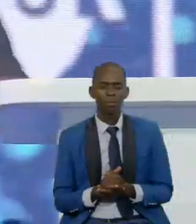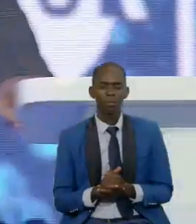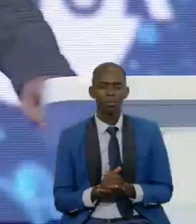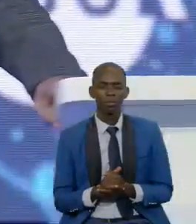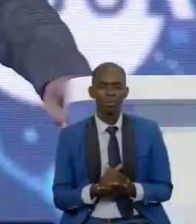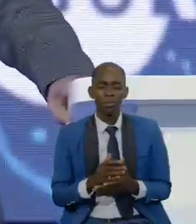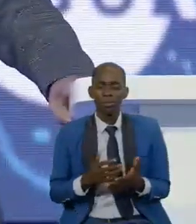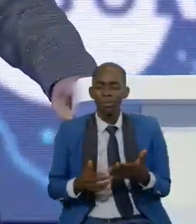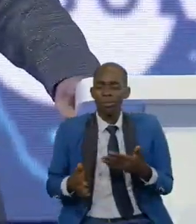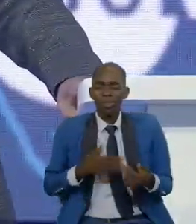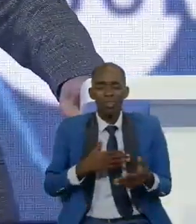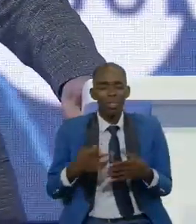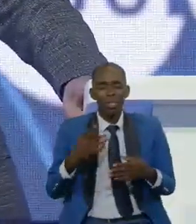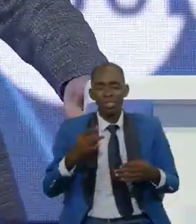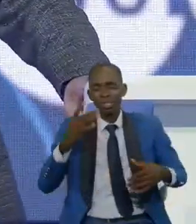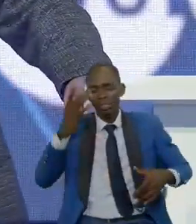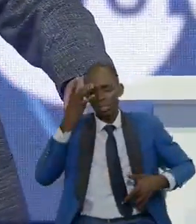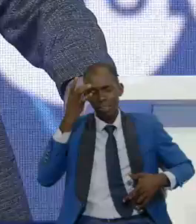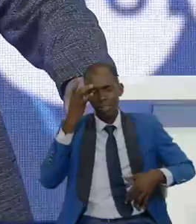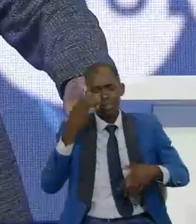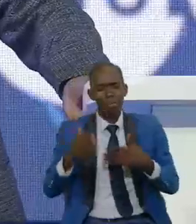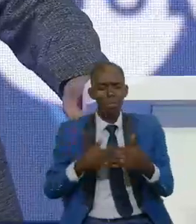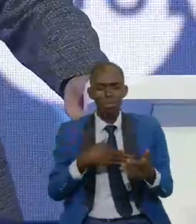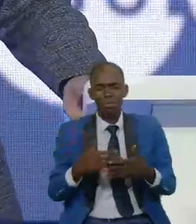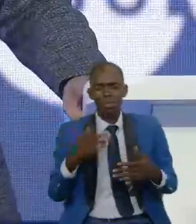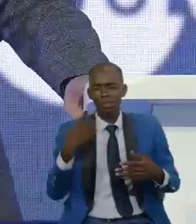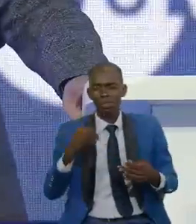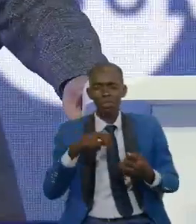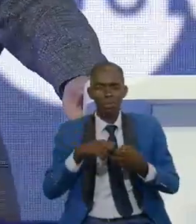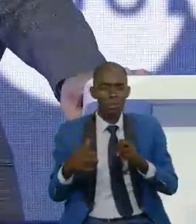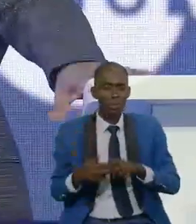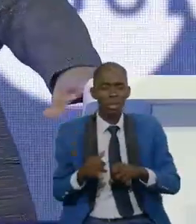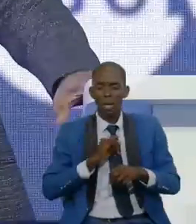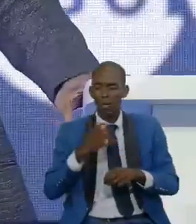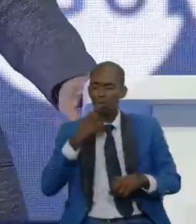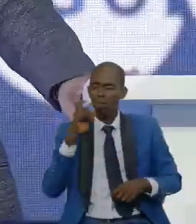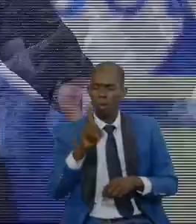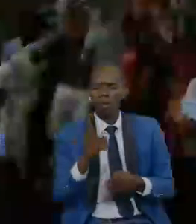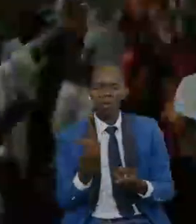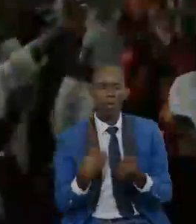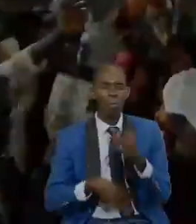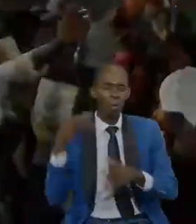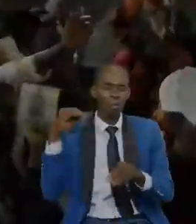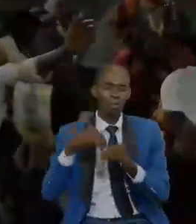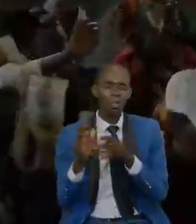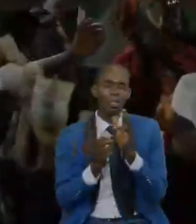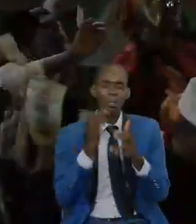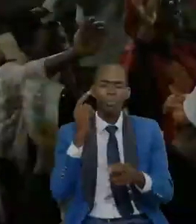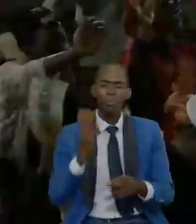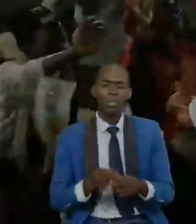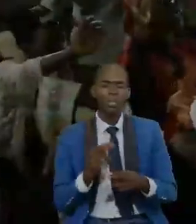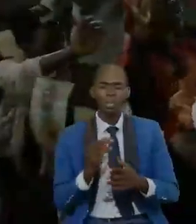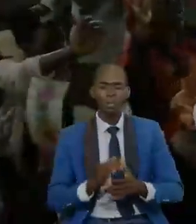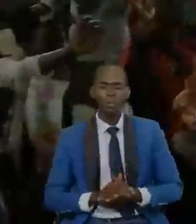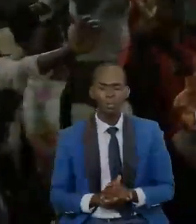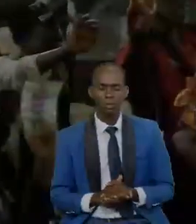Whatever the sickness, whatever disease, I command you, come out in Jesus' name.